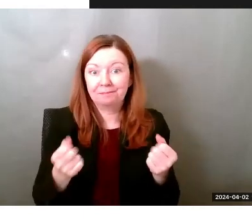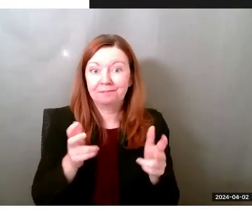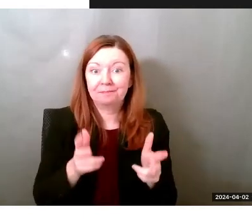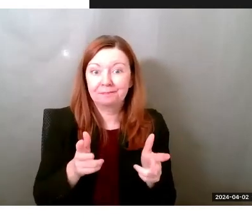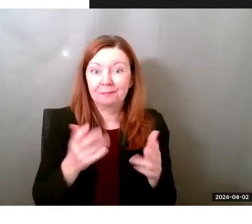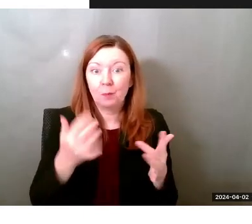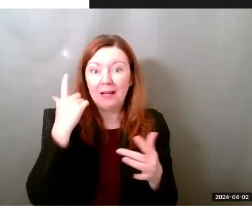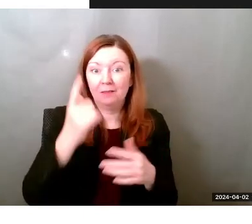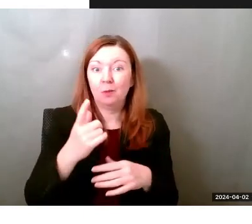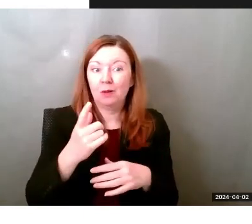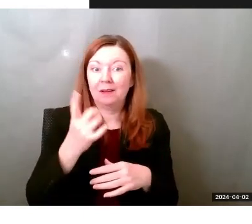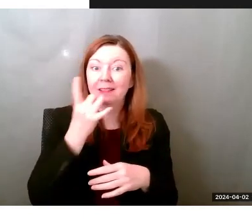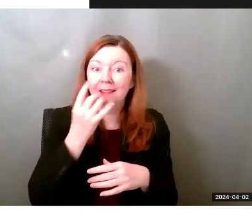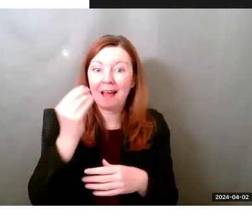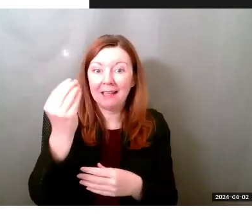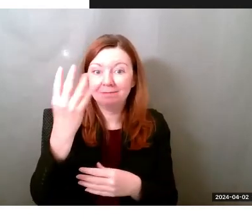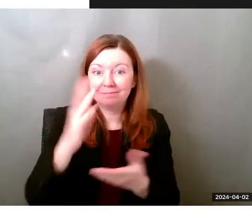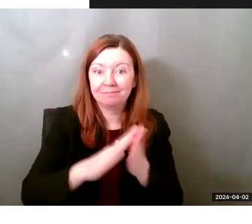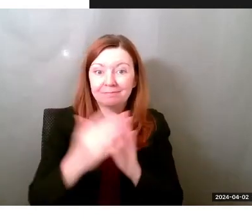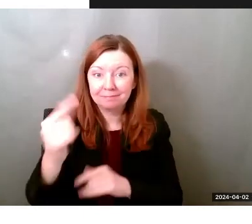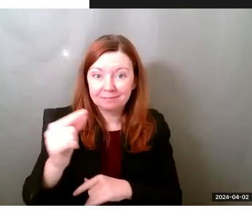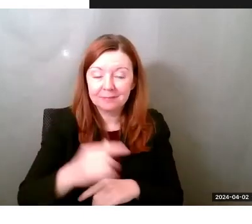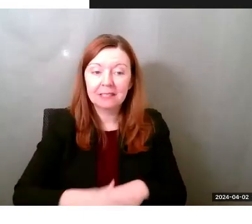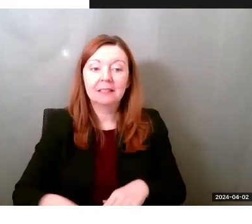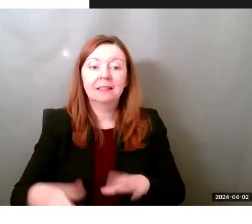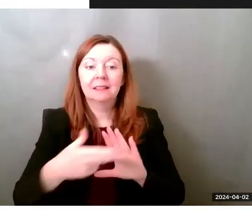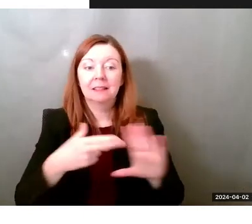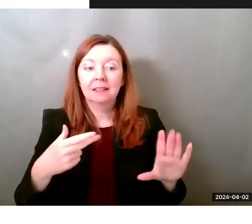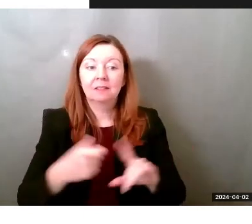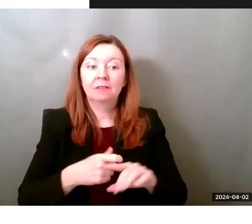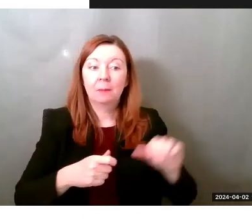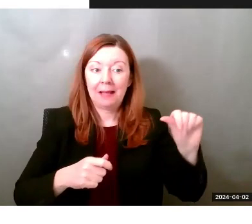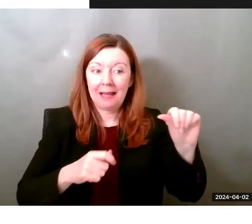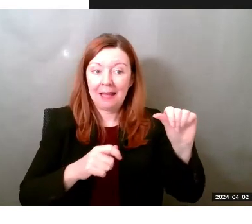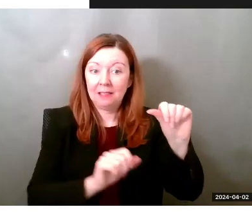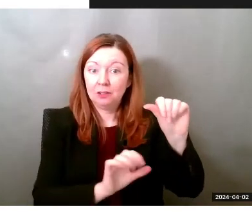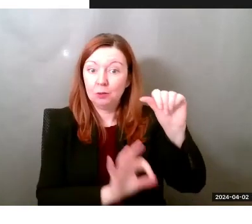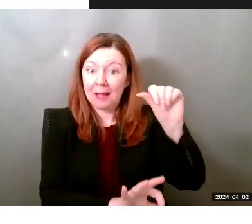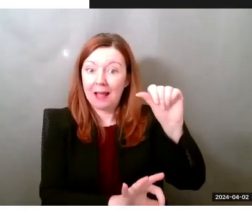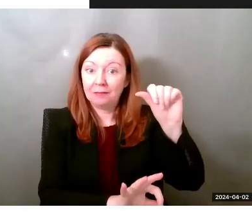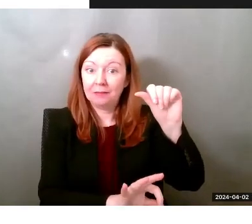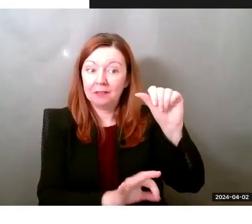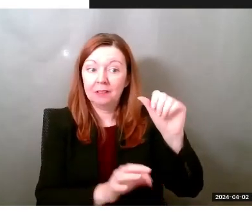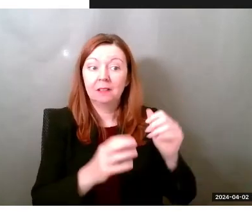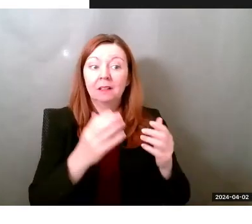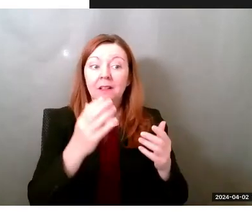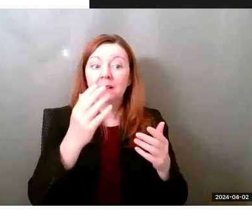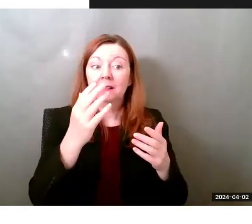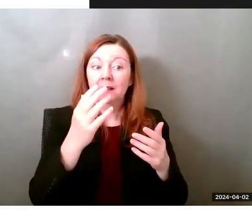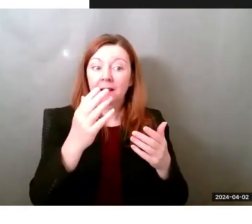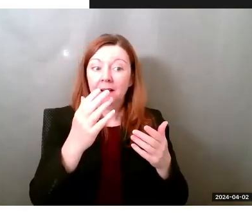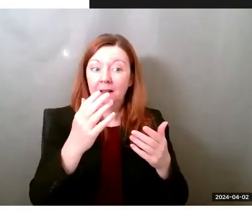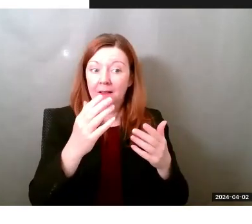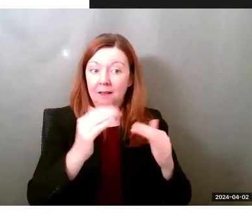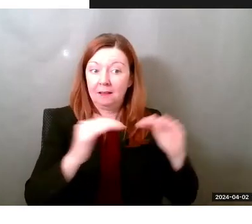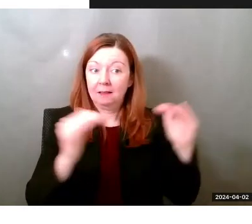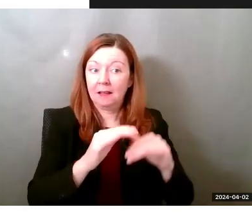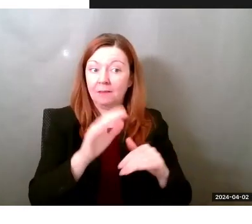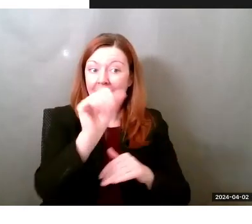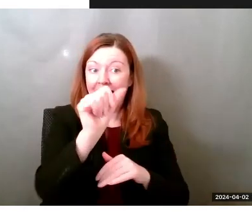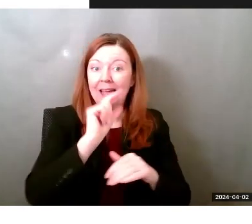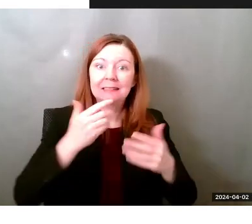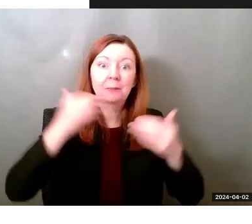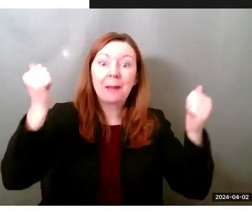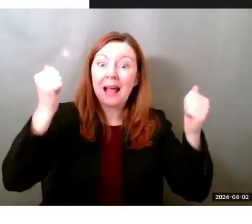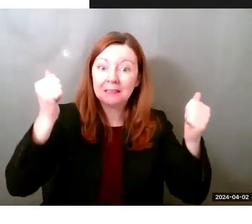turn. It is designated in ranges from A to F, with level of service A representing the best operating conditions